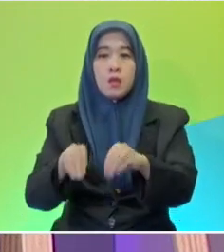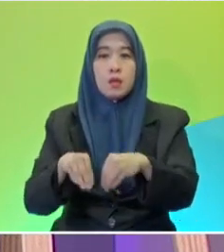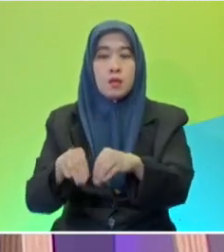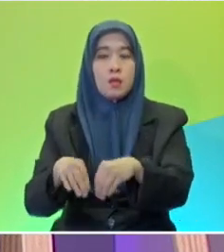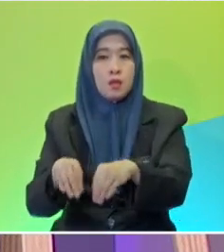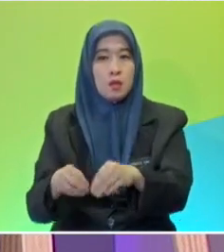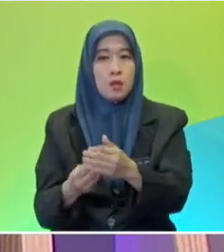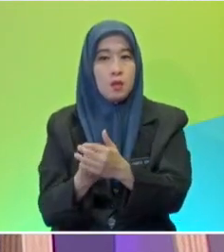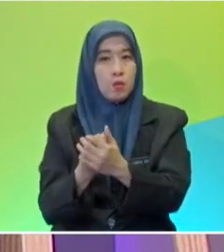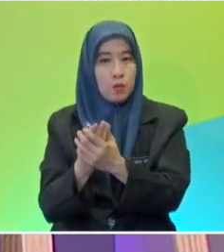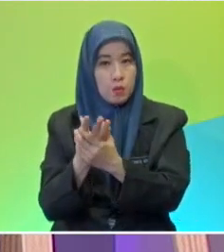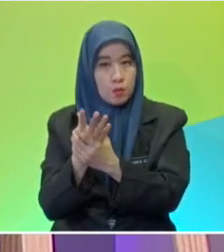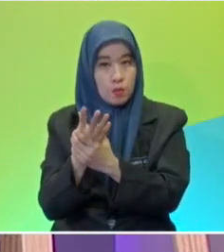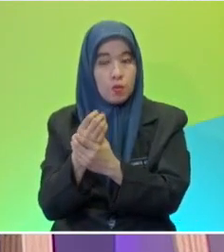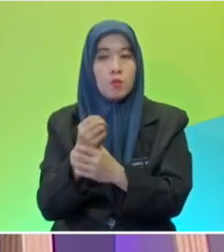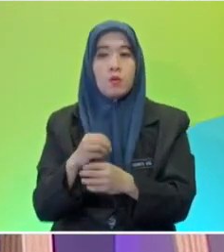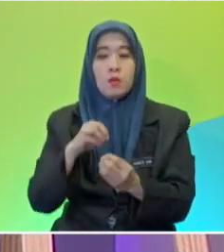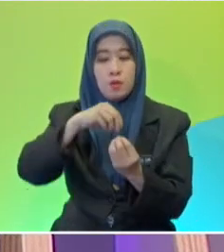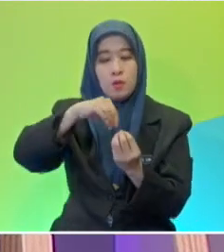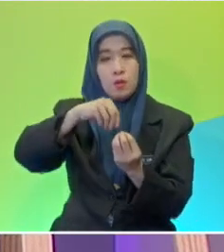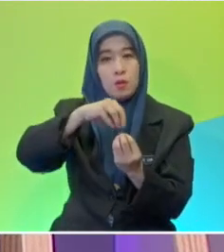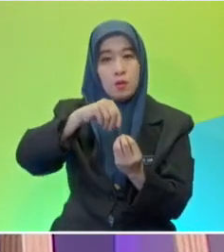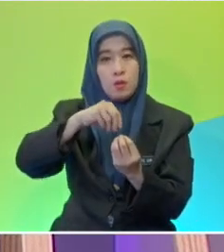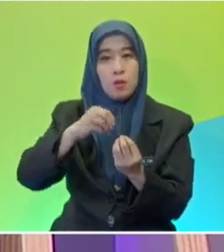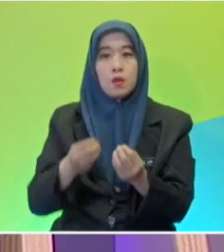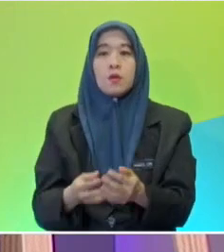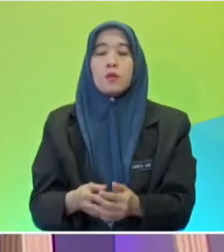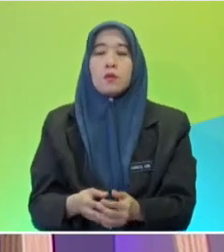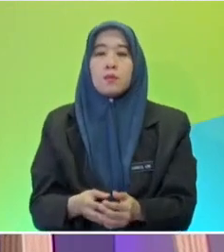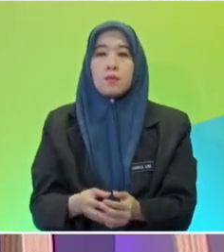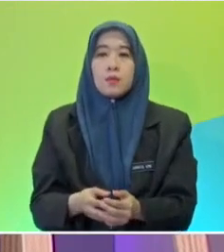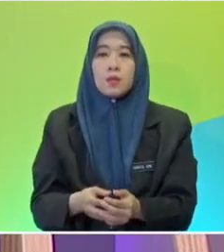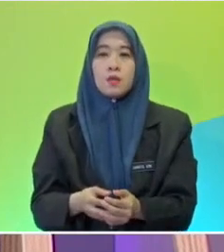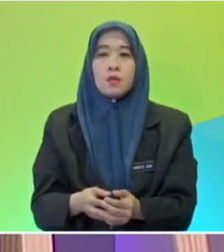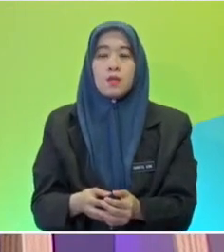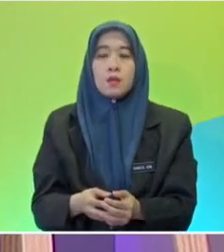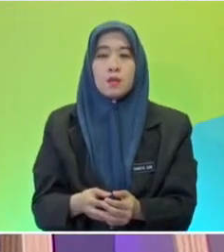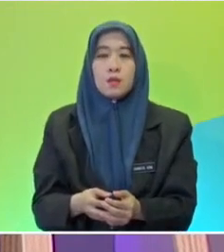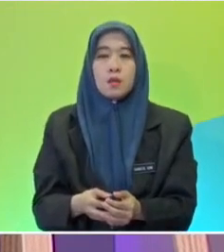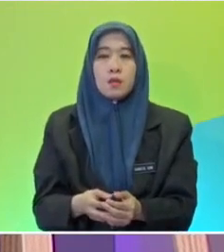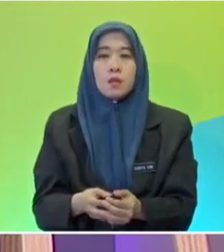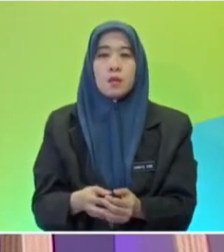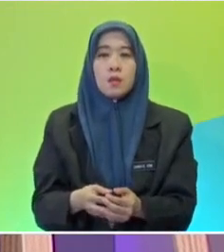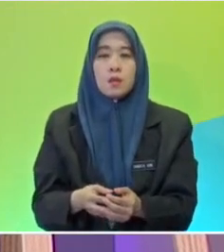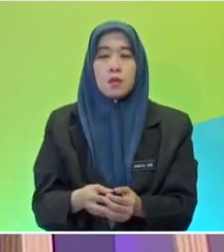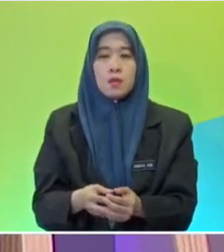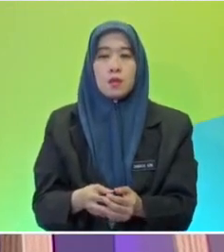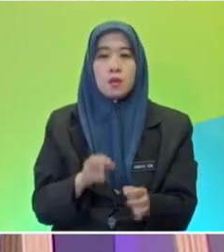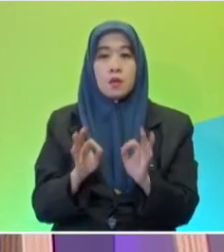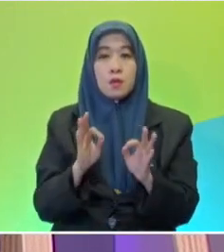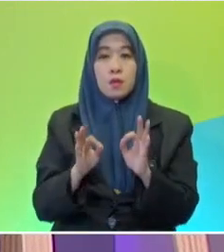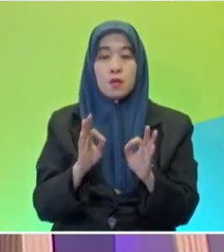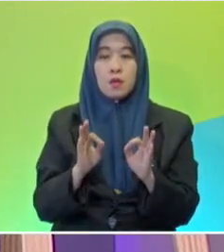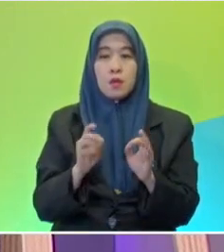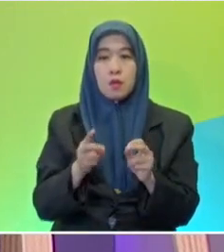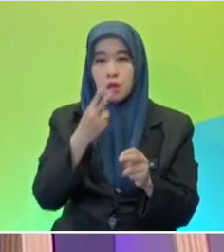and we also learn about importance of the seedlings. The plants for the human and animals. Okay, if you see importance, we